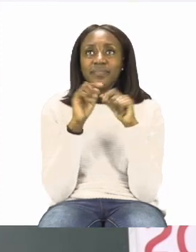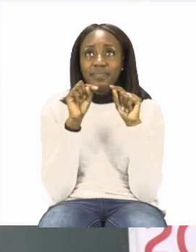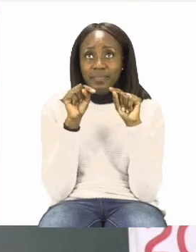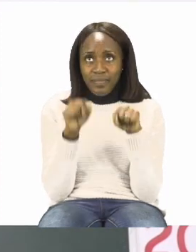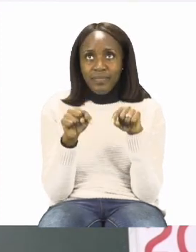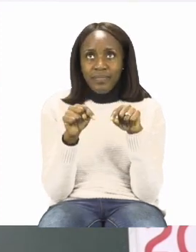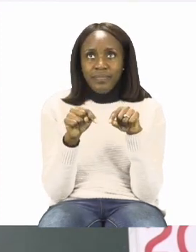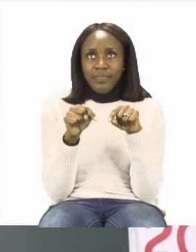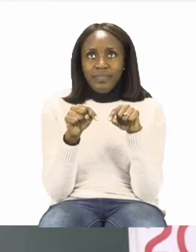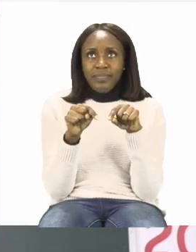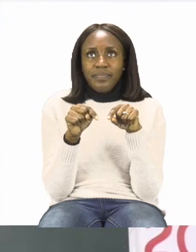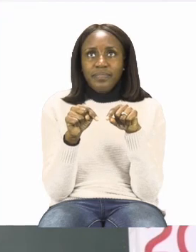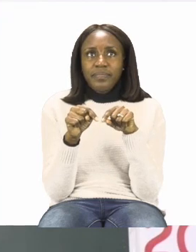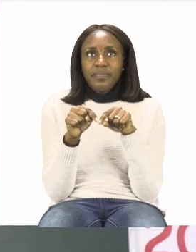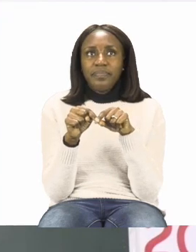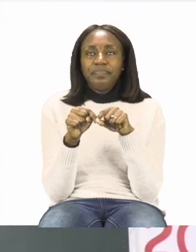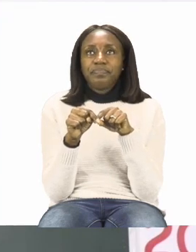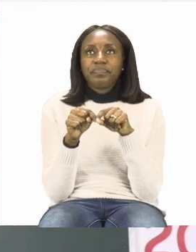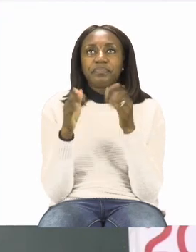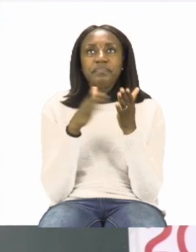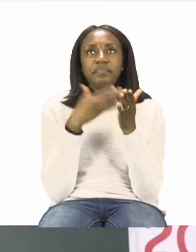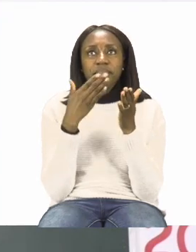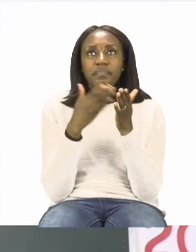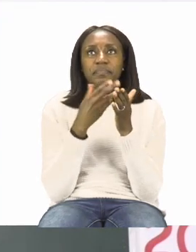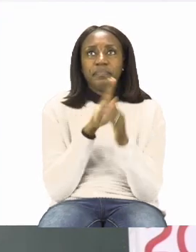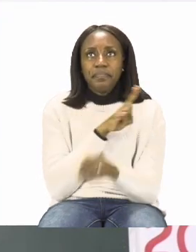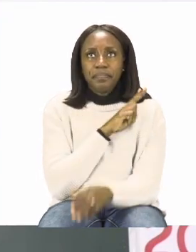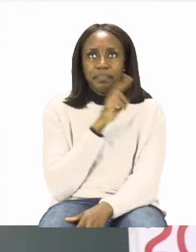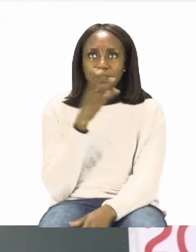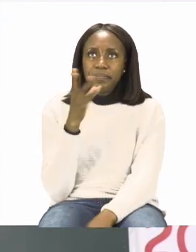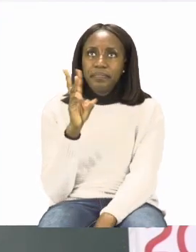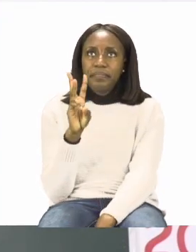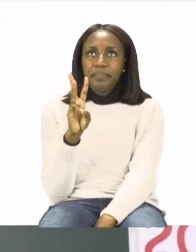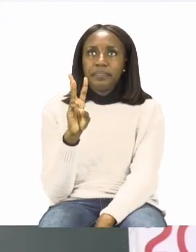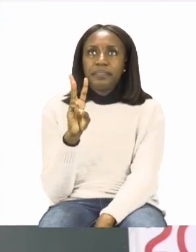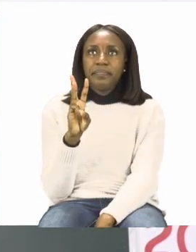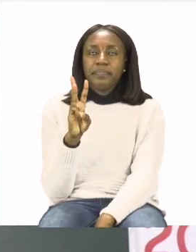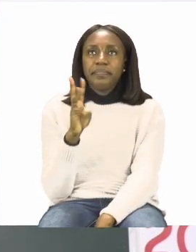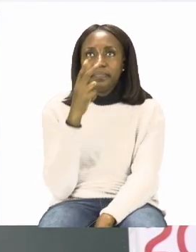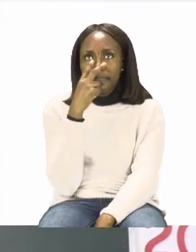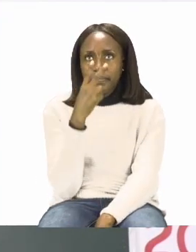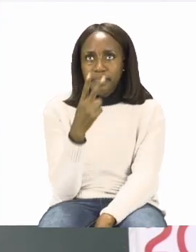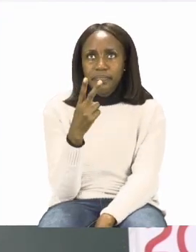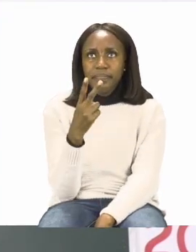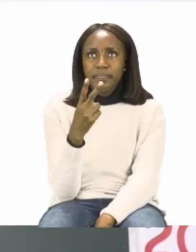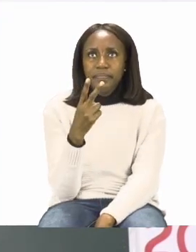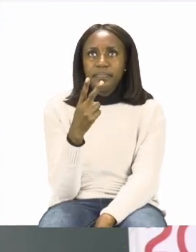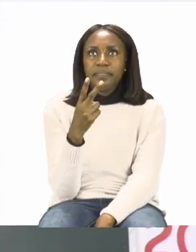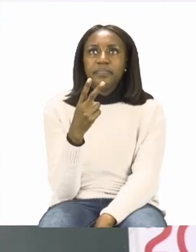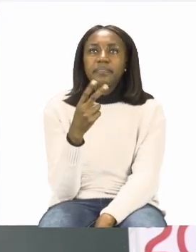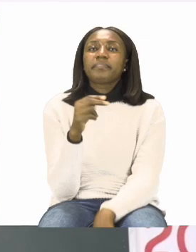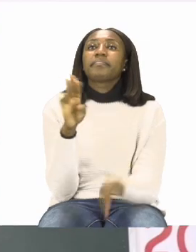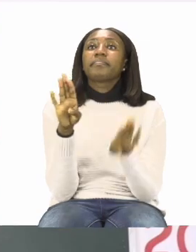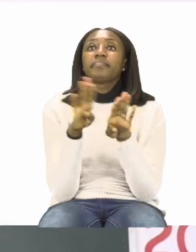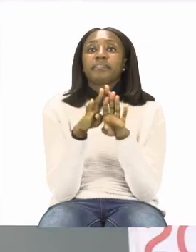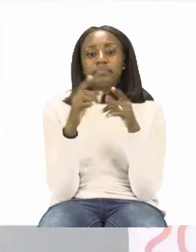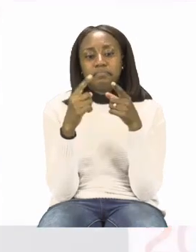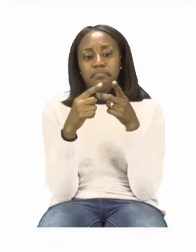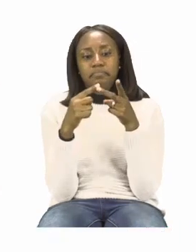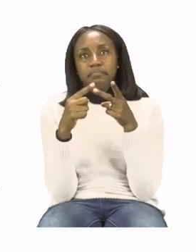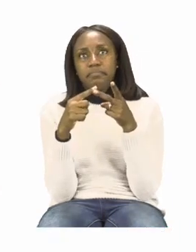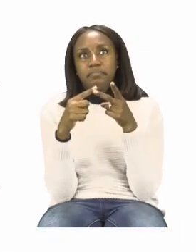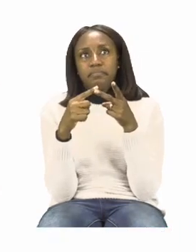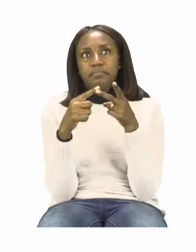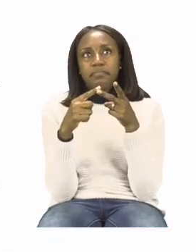Now, let's go back to page 26 and see if we can do the second